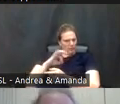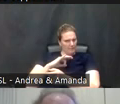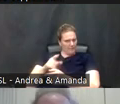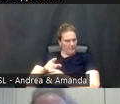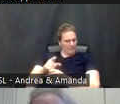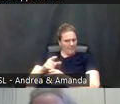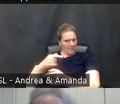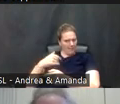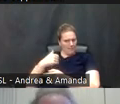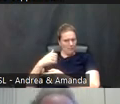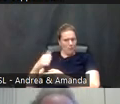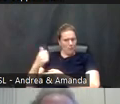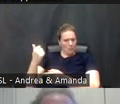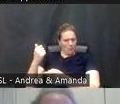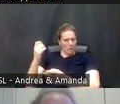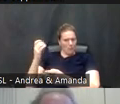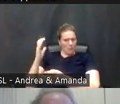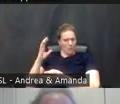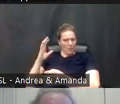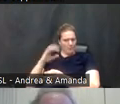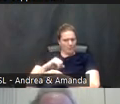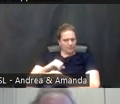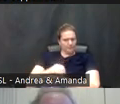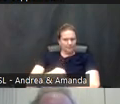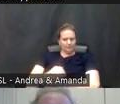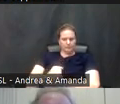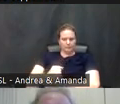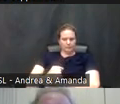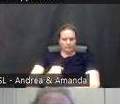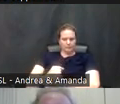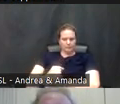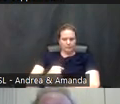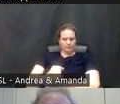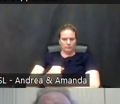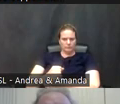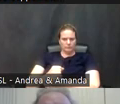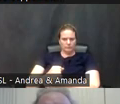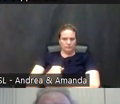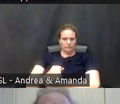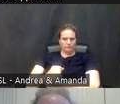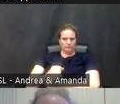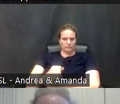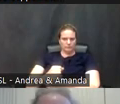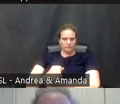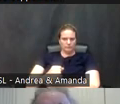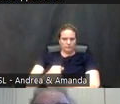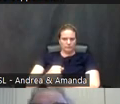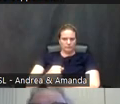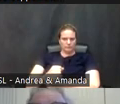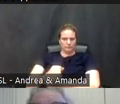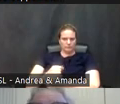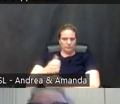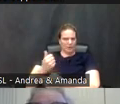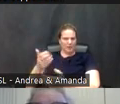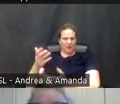were any others that I did not capture. Just that anything that was not